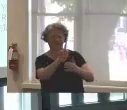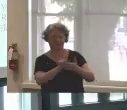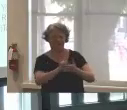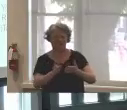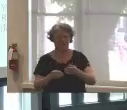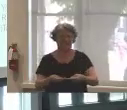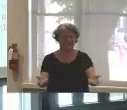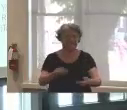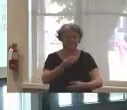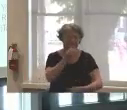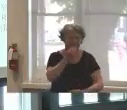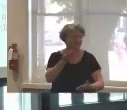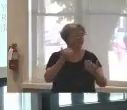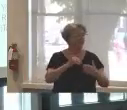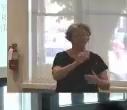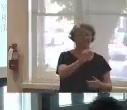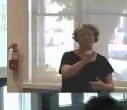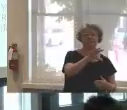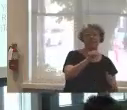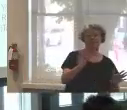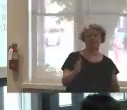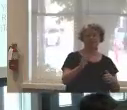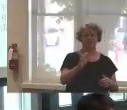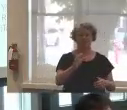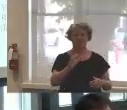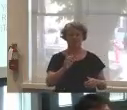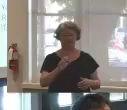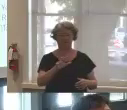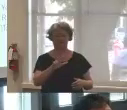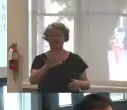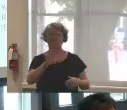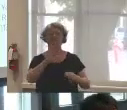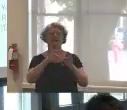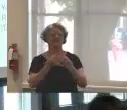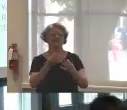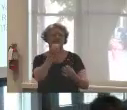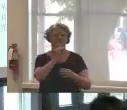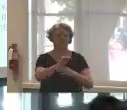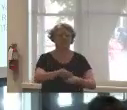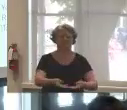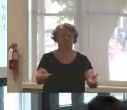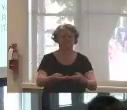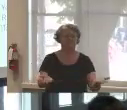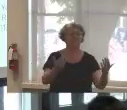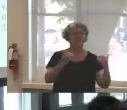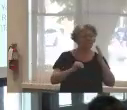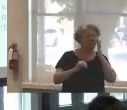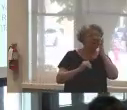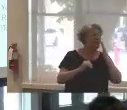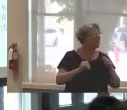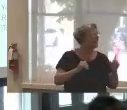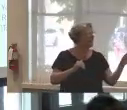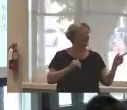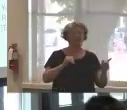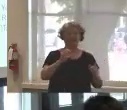also have the Studio 2 Media program, where youth can come in, try to learn how to be a DJ, how to record a